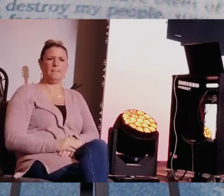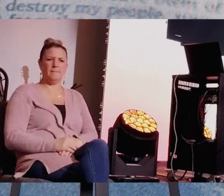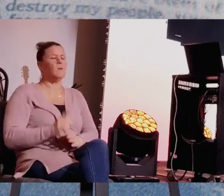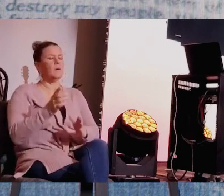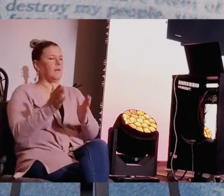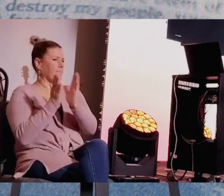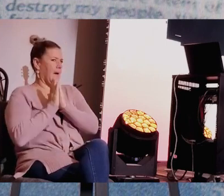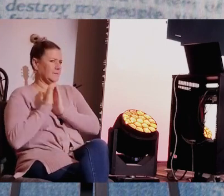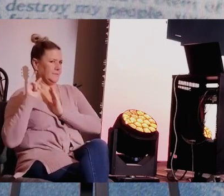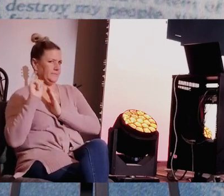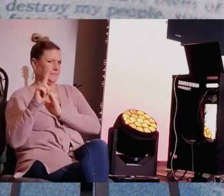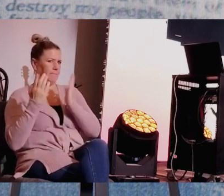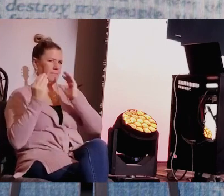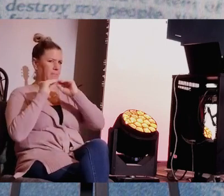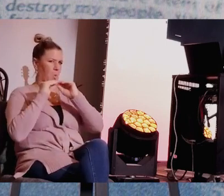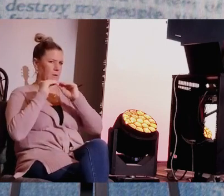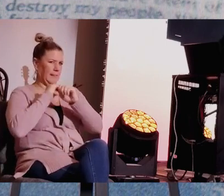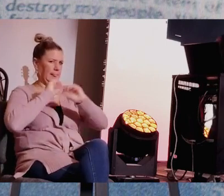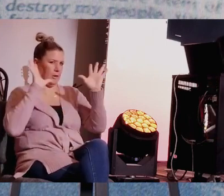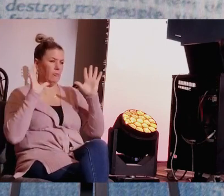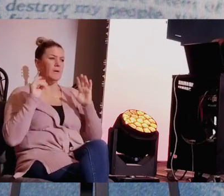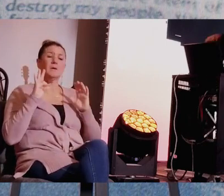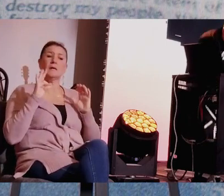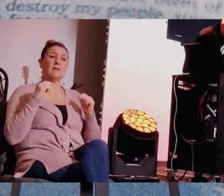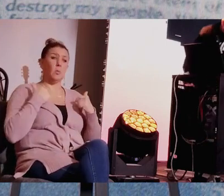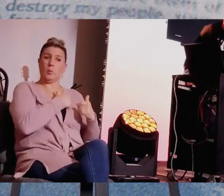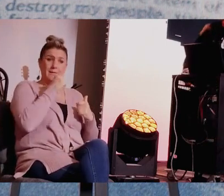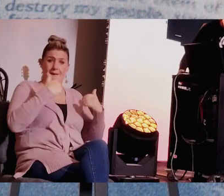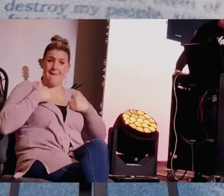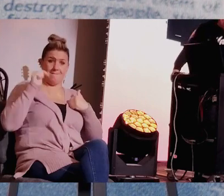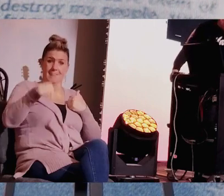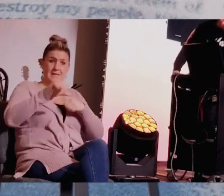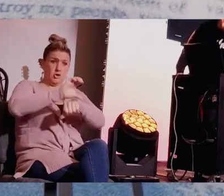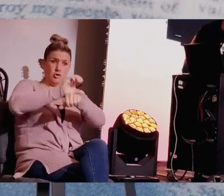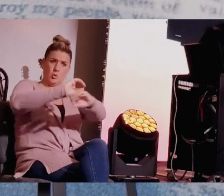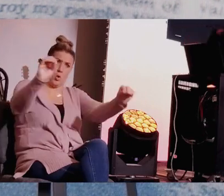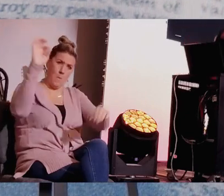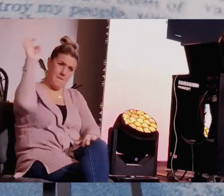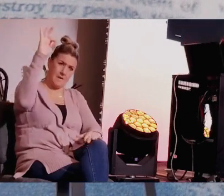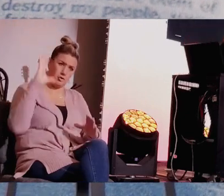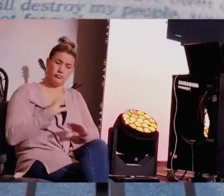Okay, let me ask you this way. Maybe this will make more sense. If we didn't have this church, we didn't have any pastors,